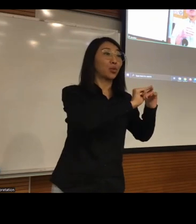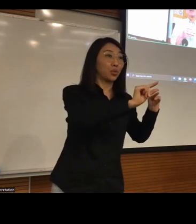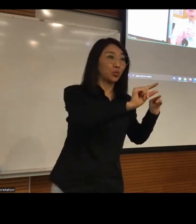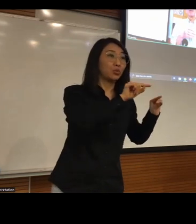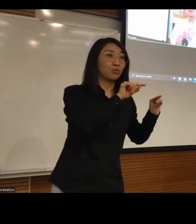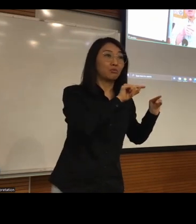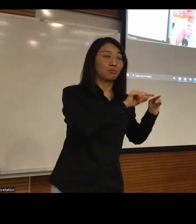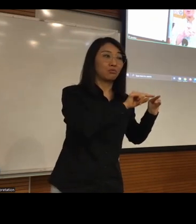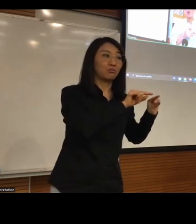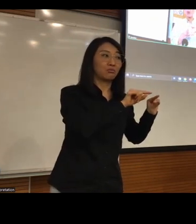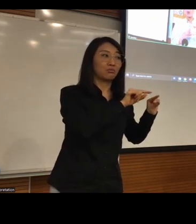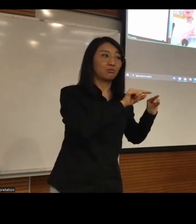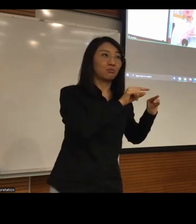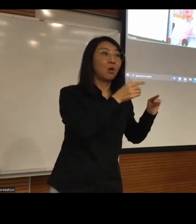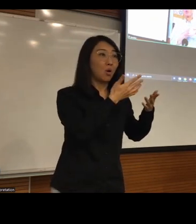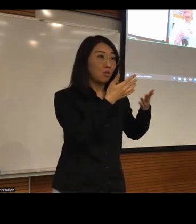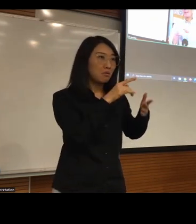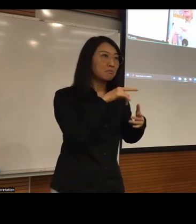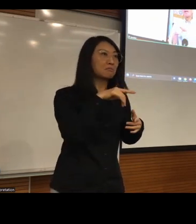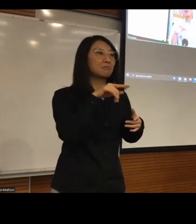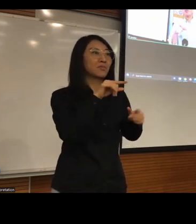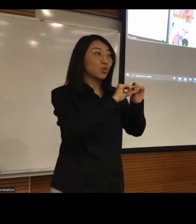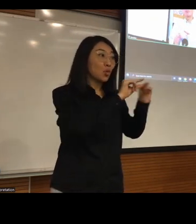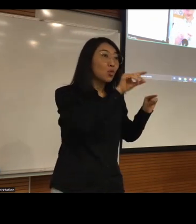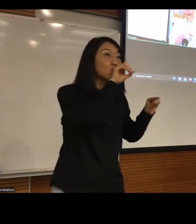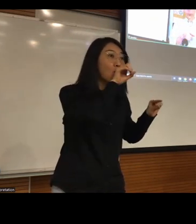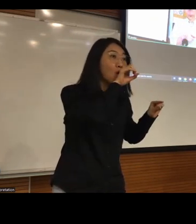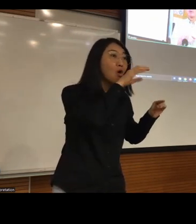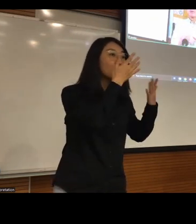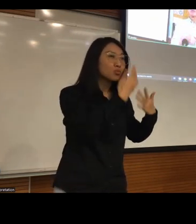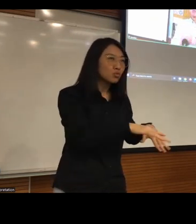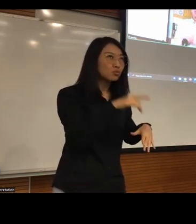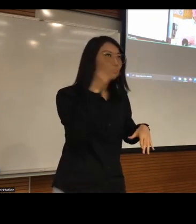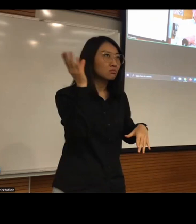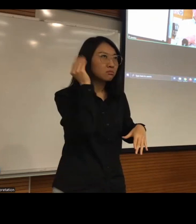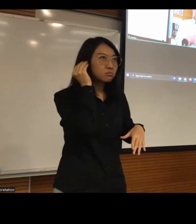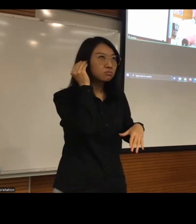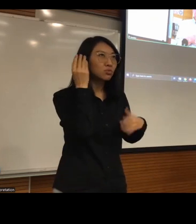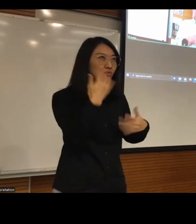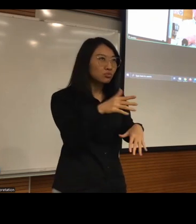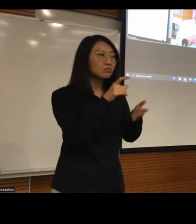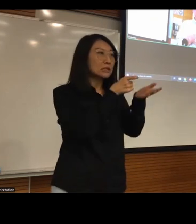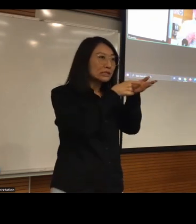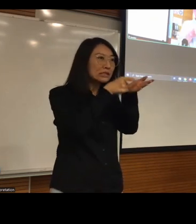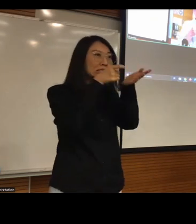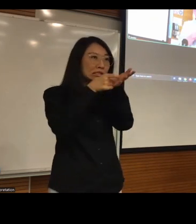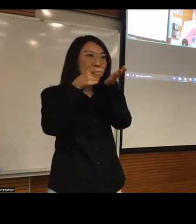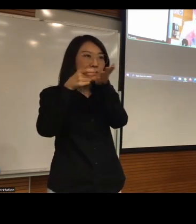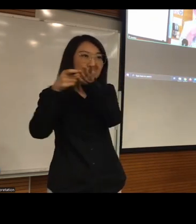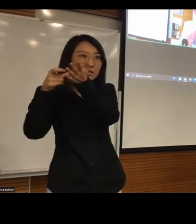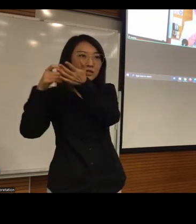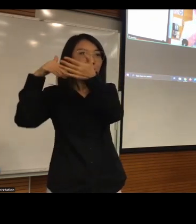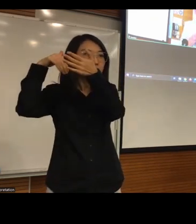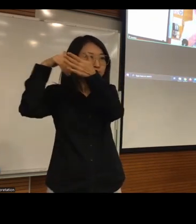think how long you have to wait and keep one word in memory until it